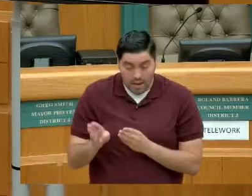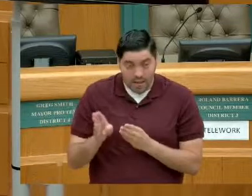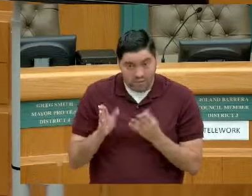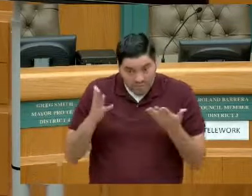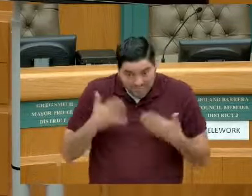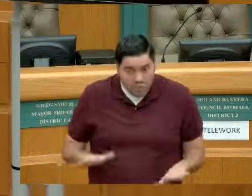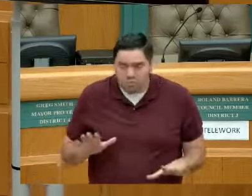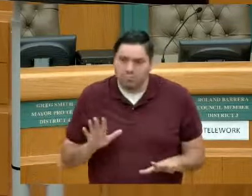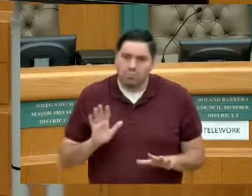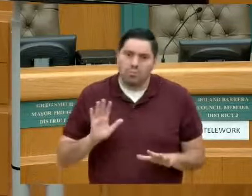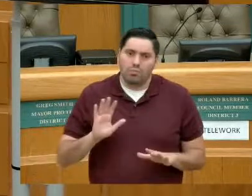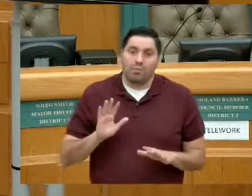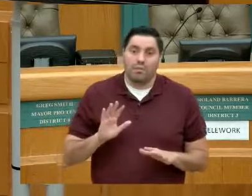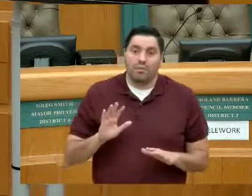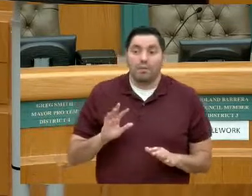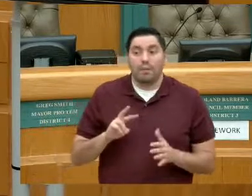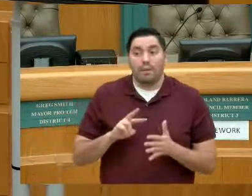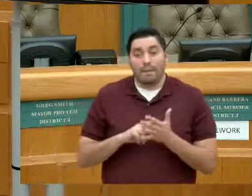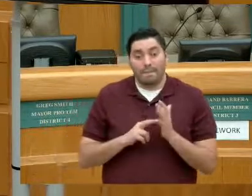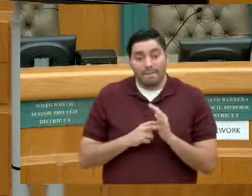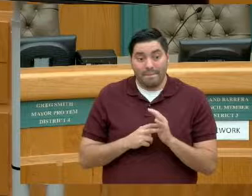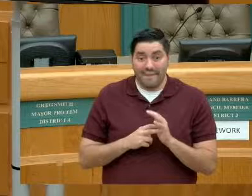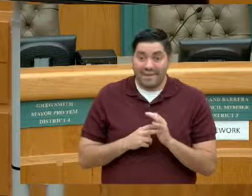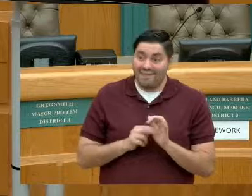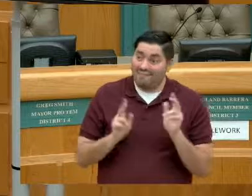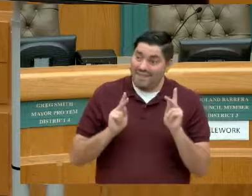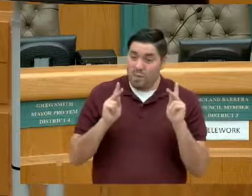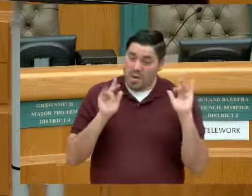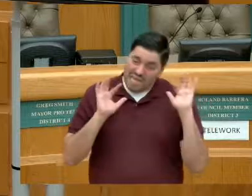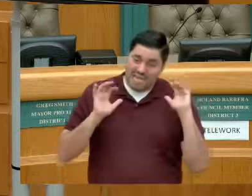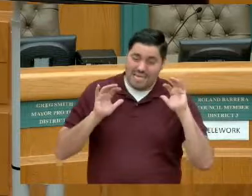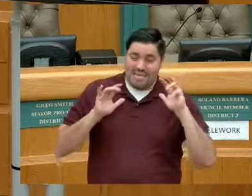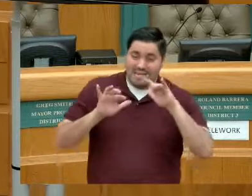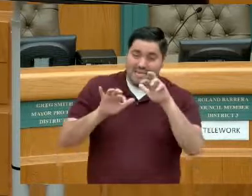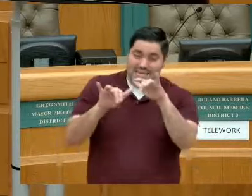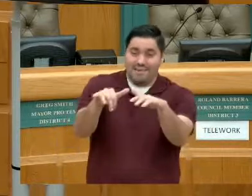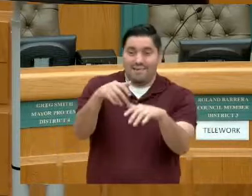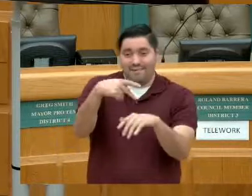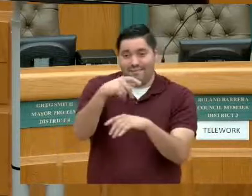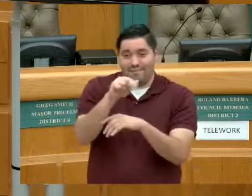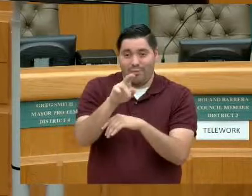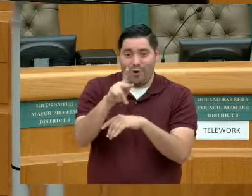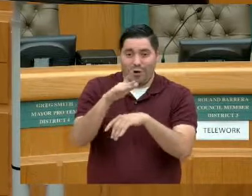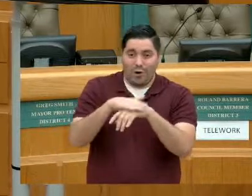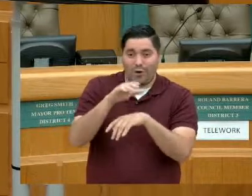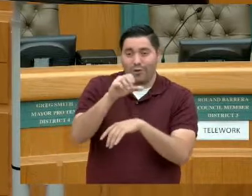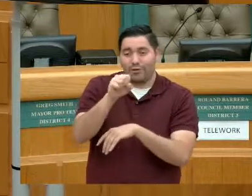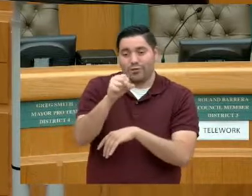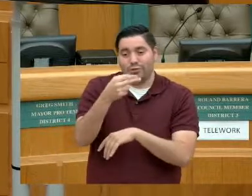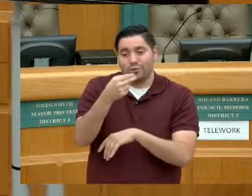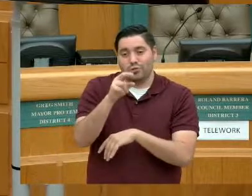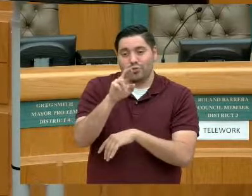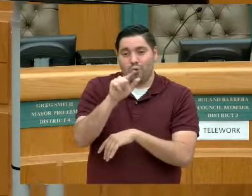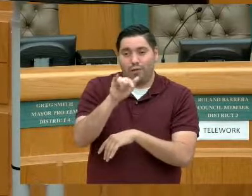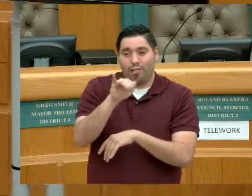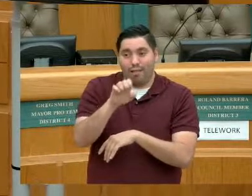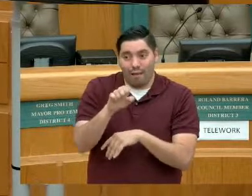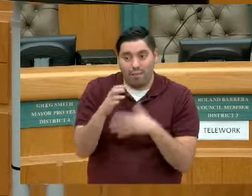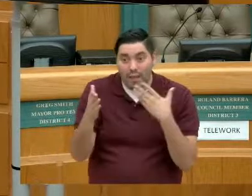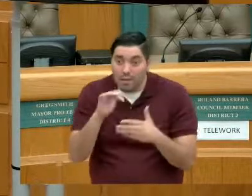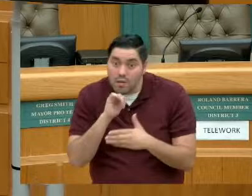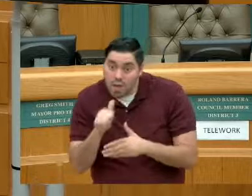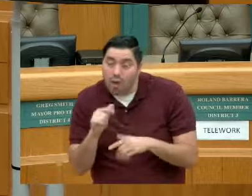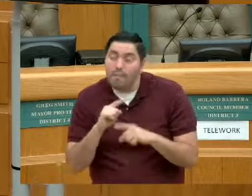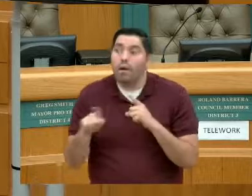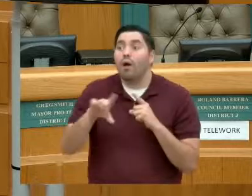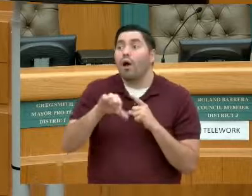be the final plans have not been made. There may not be a big whoop-de-doo down at the park